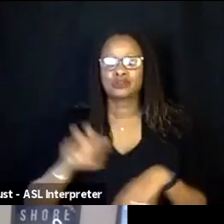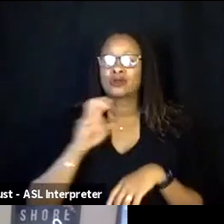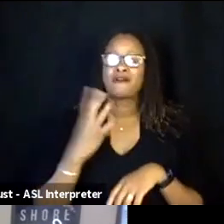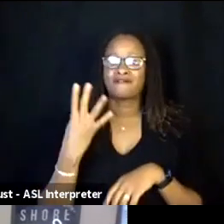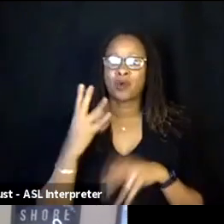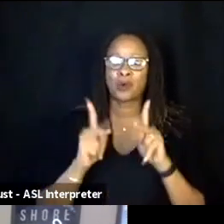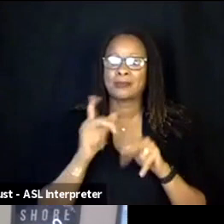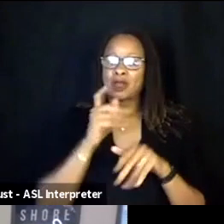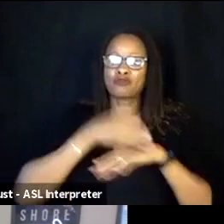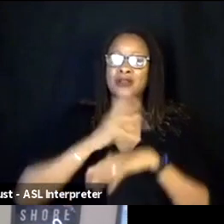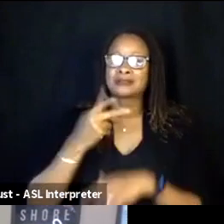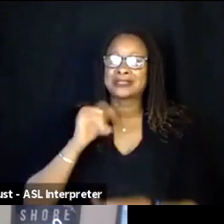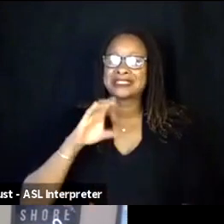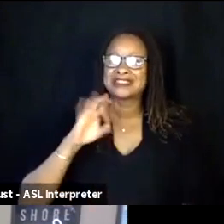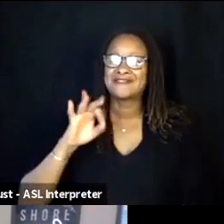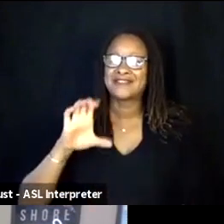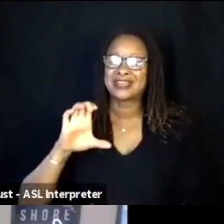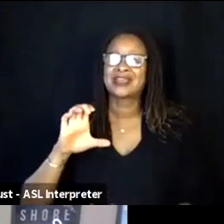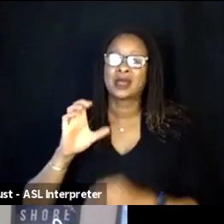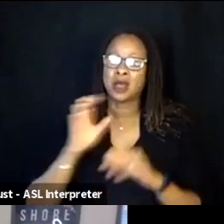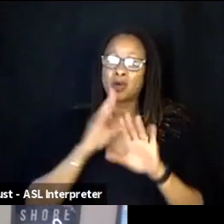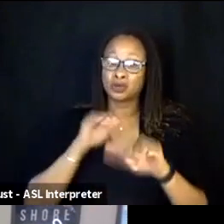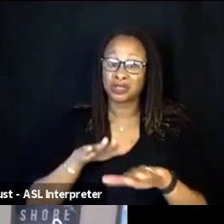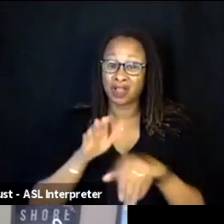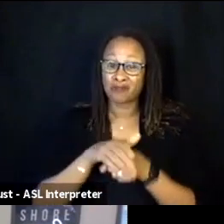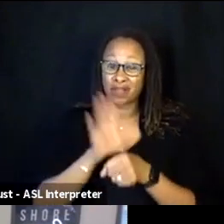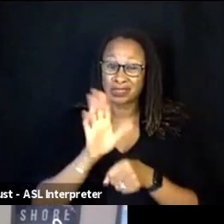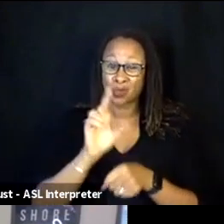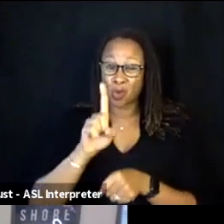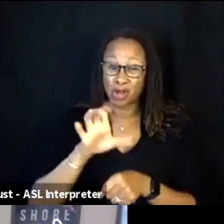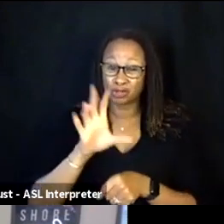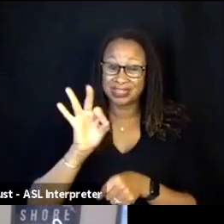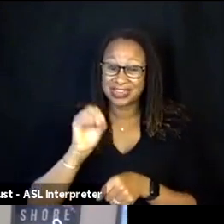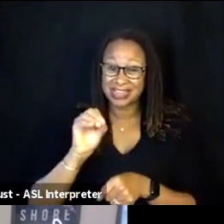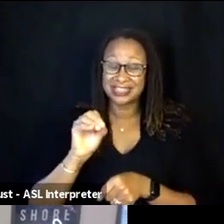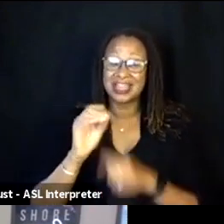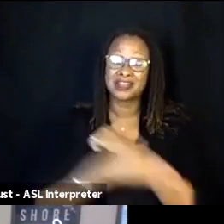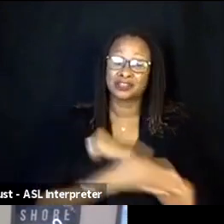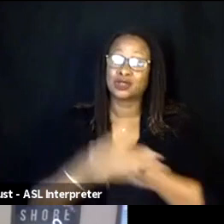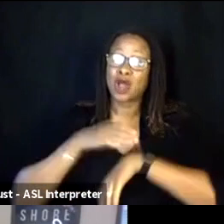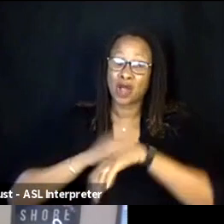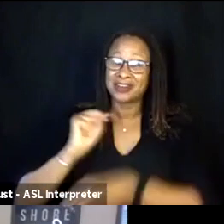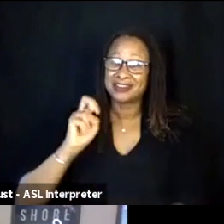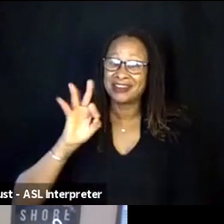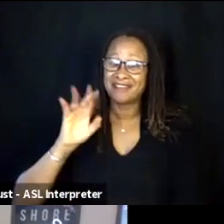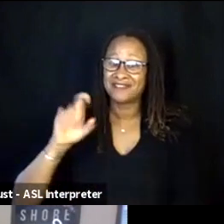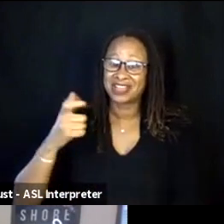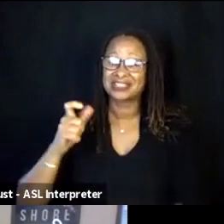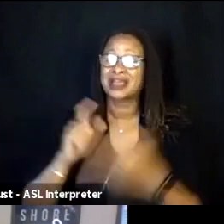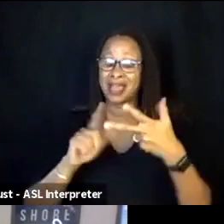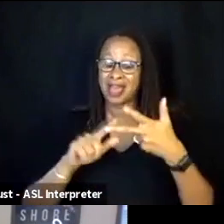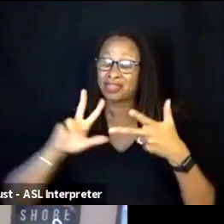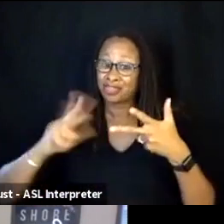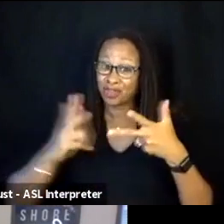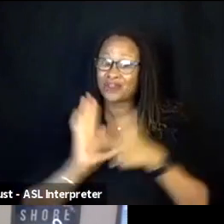Pacific Ocean. The film has been released in 190 countries and on Netflix. And of course, you just saw her third film, Nevertheless, and you